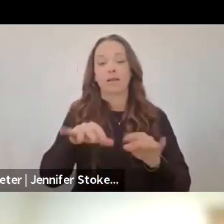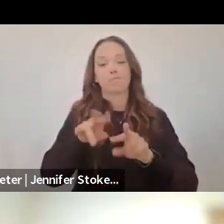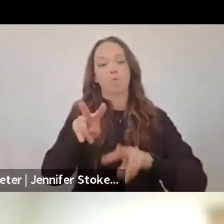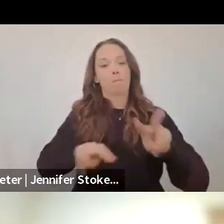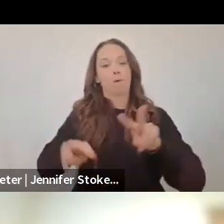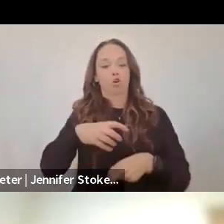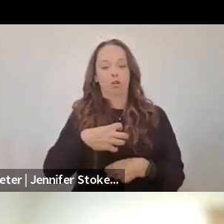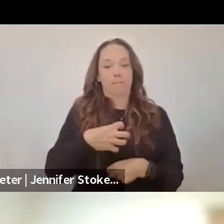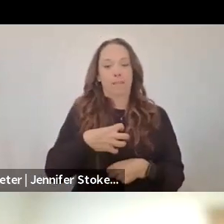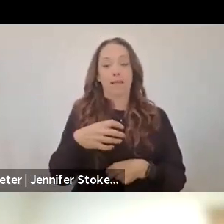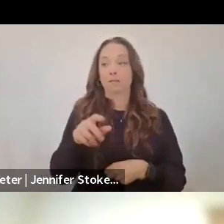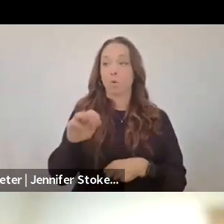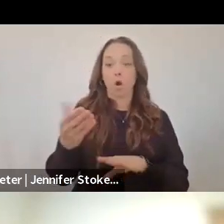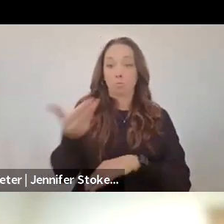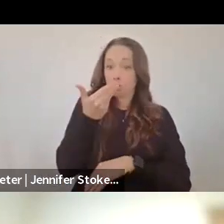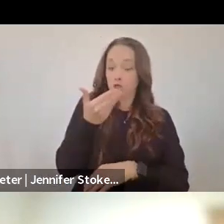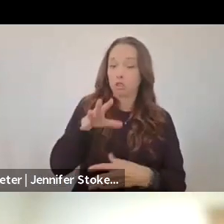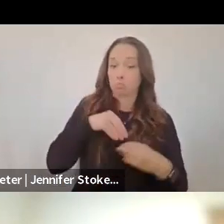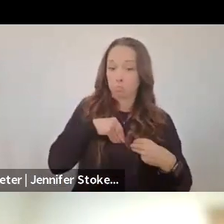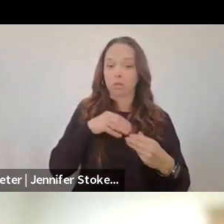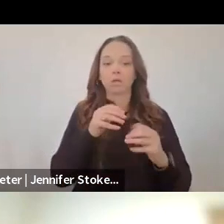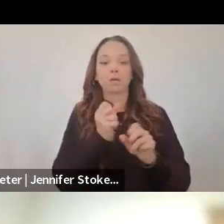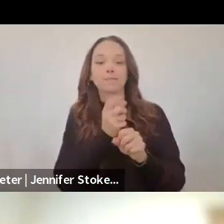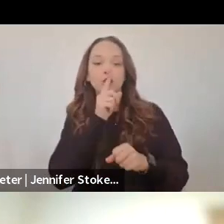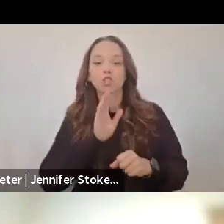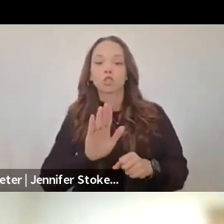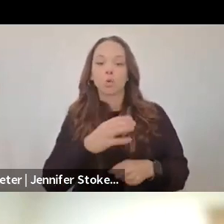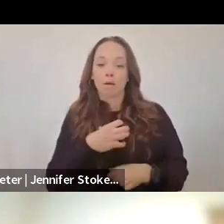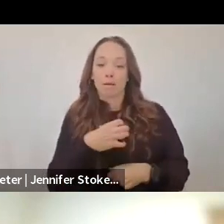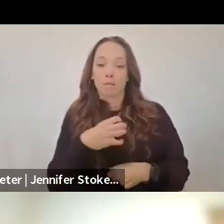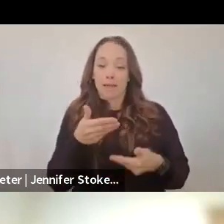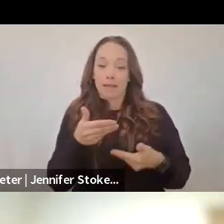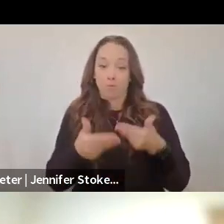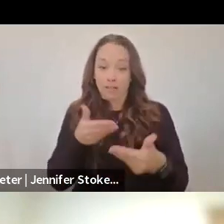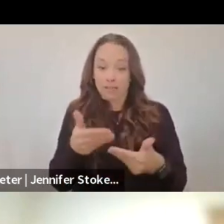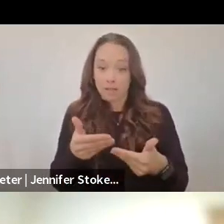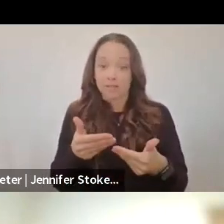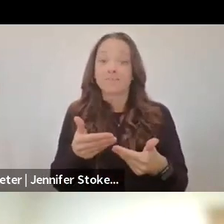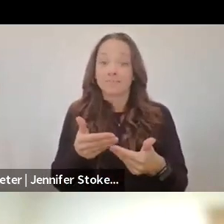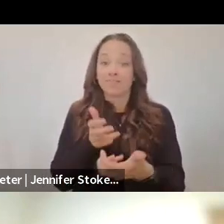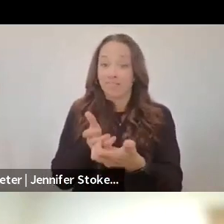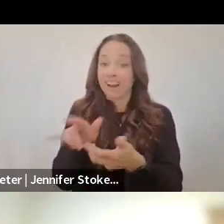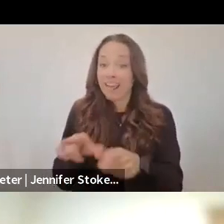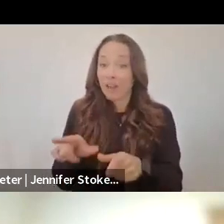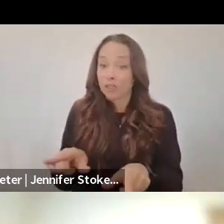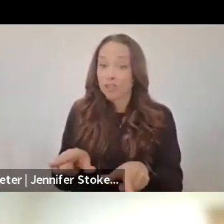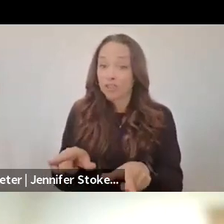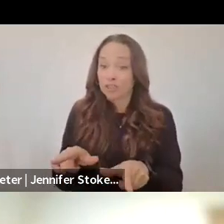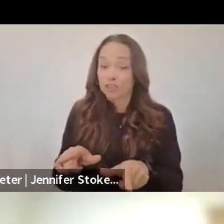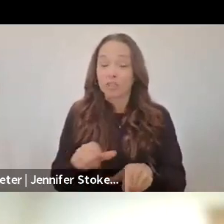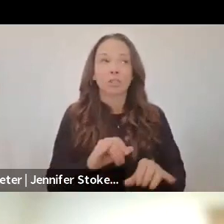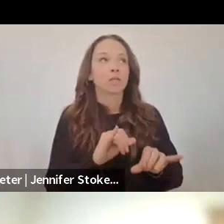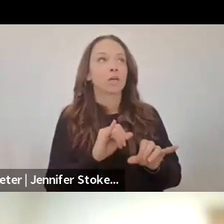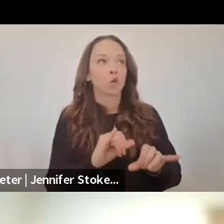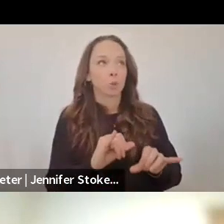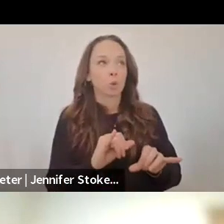or suggestions, making sure that your complaint process is linguistically appropriate. Can't tell you how many aha moments I've had over the